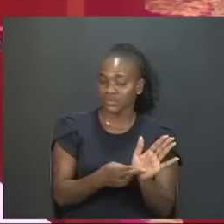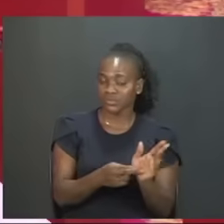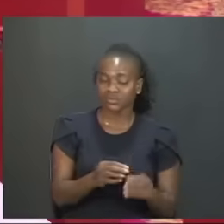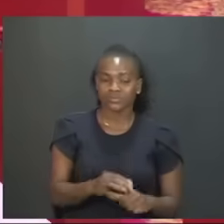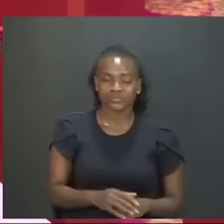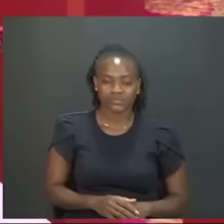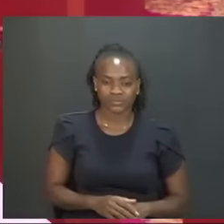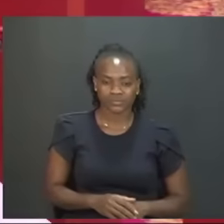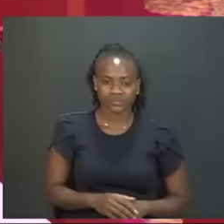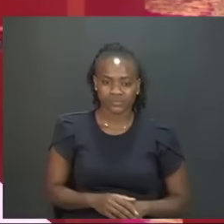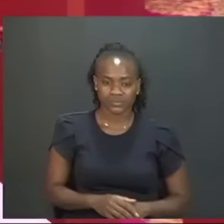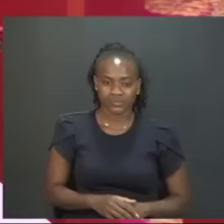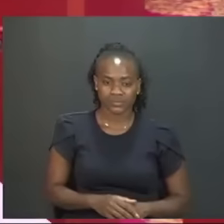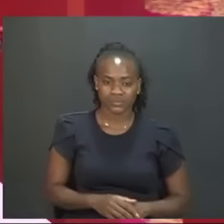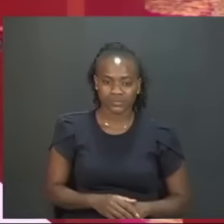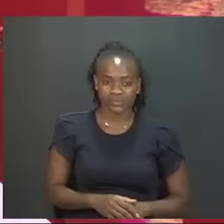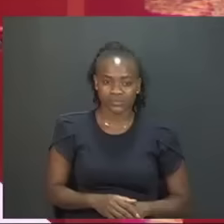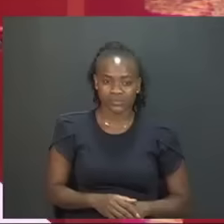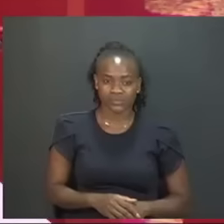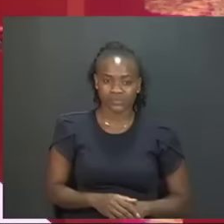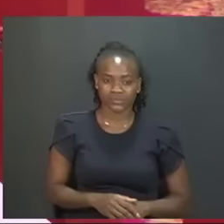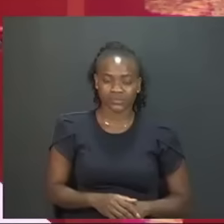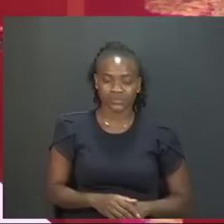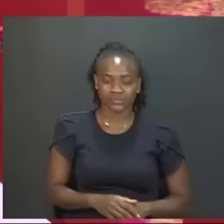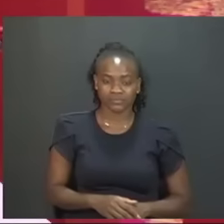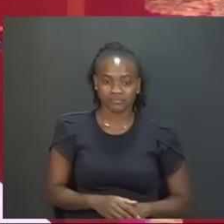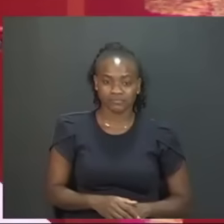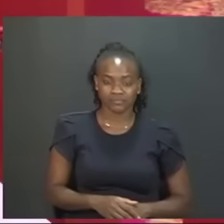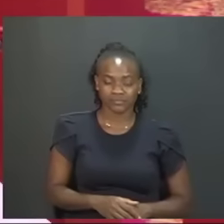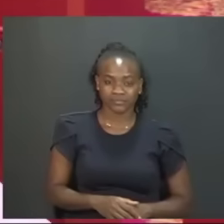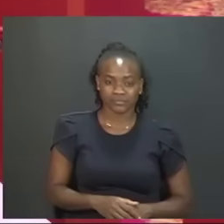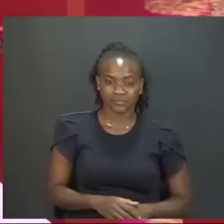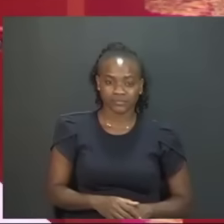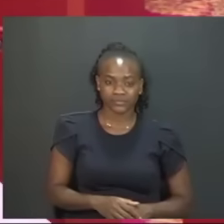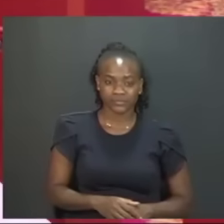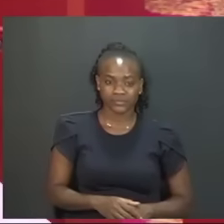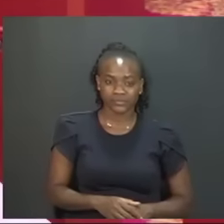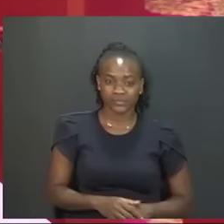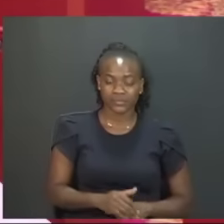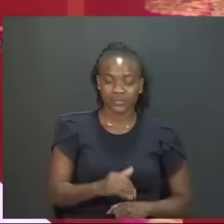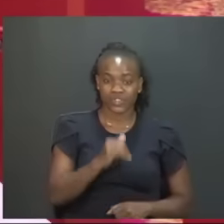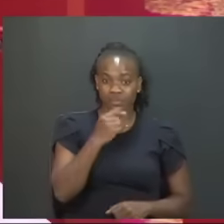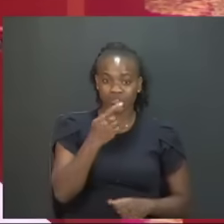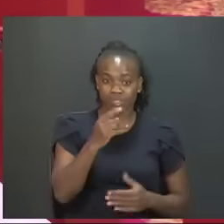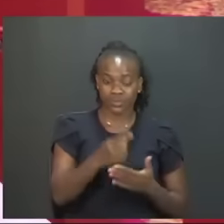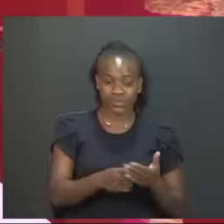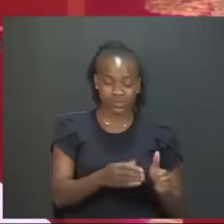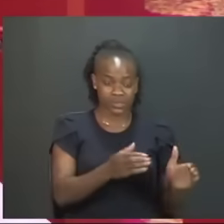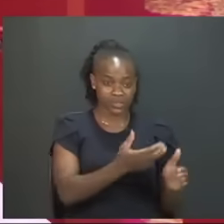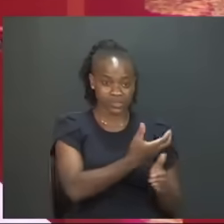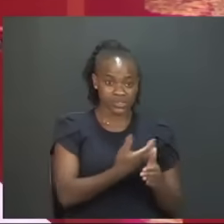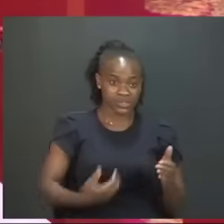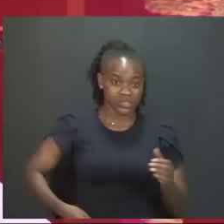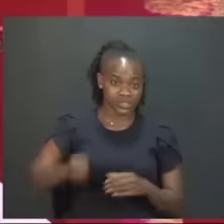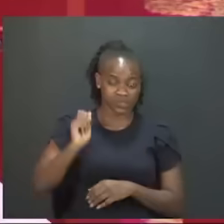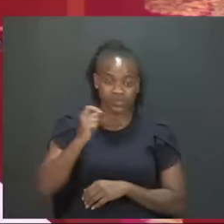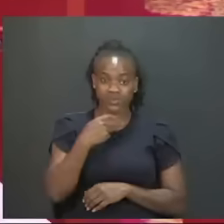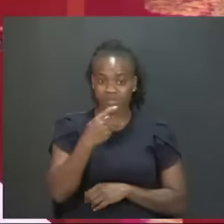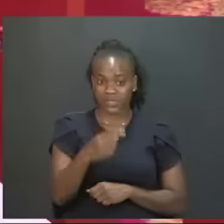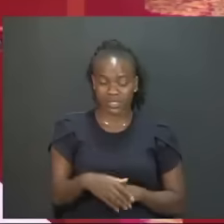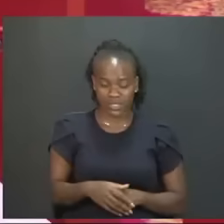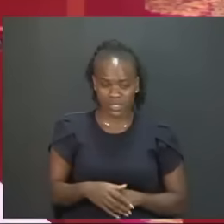what the minority chief whip indicated, because yesterday alone, I